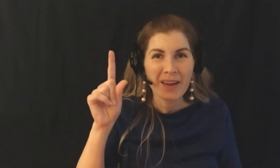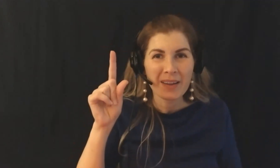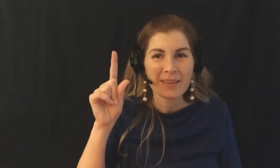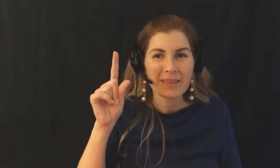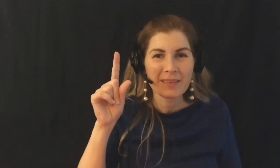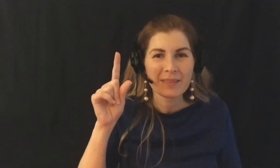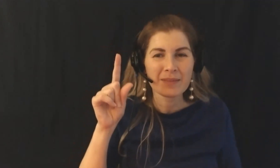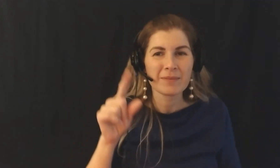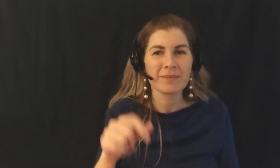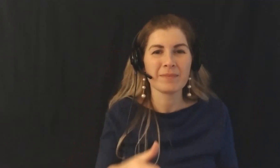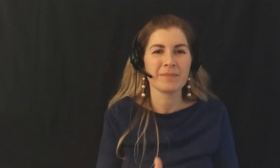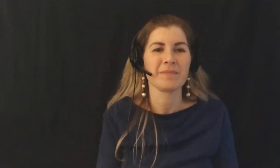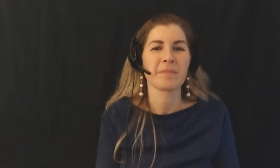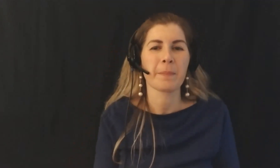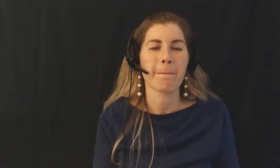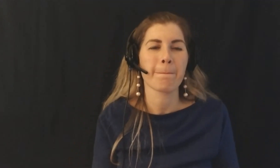1.